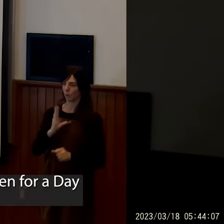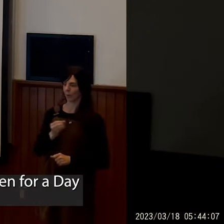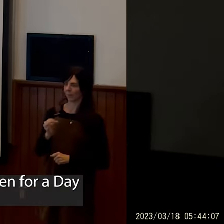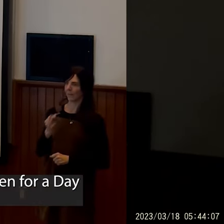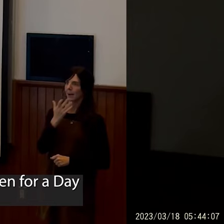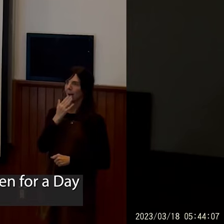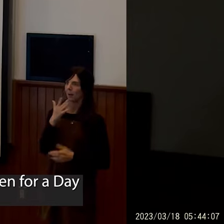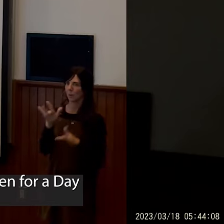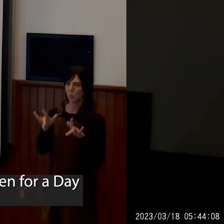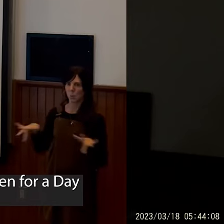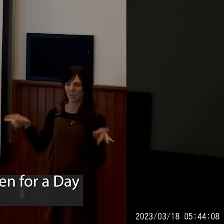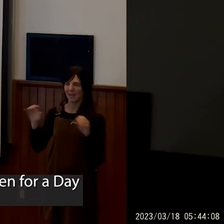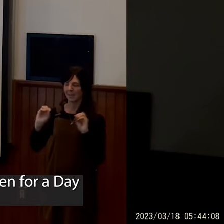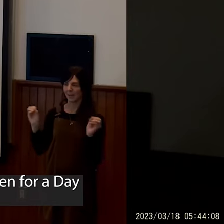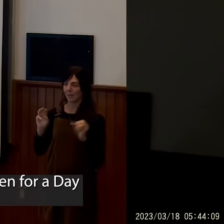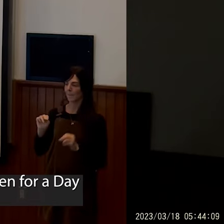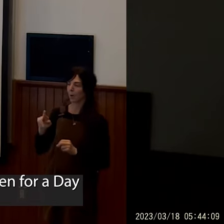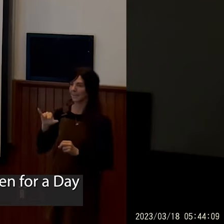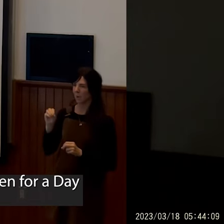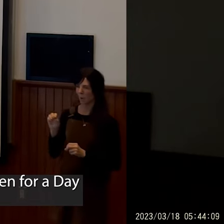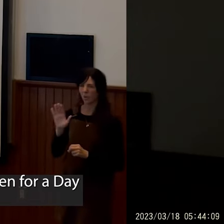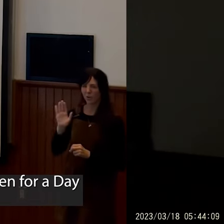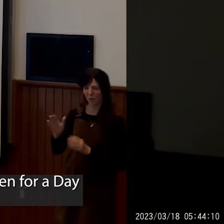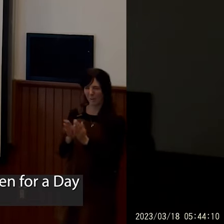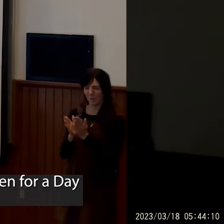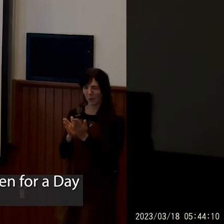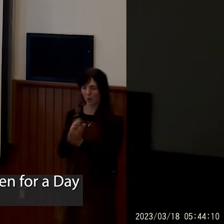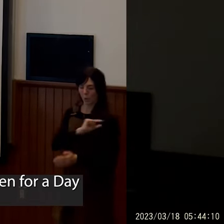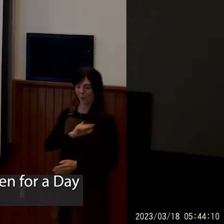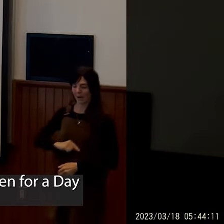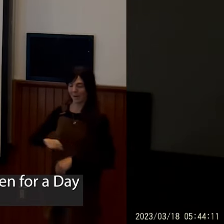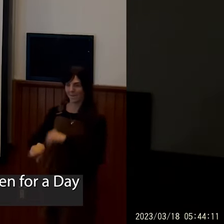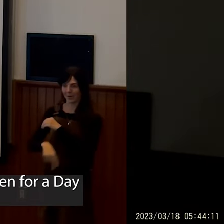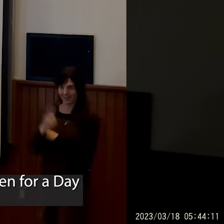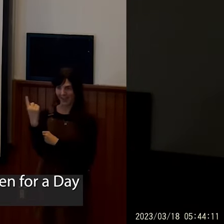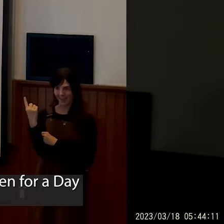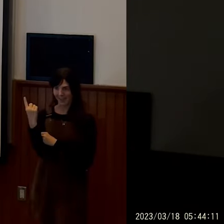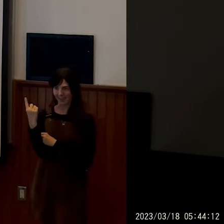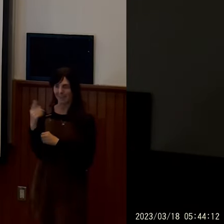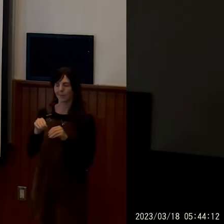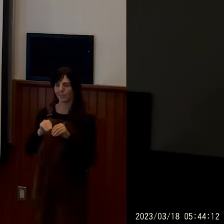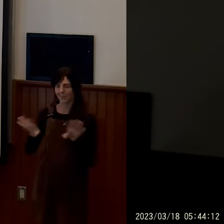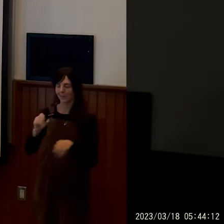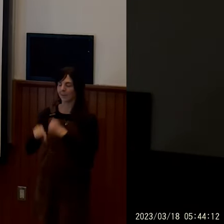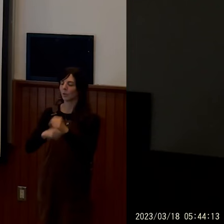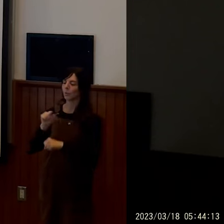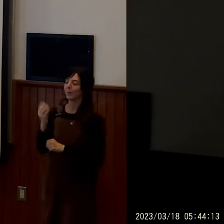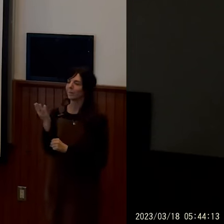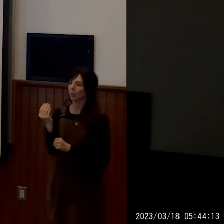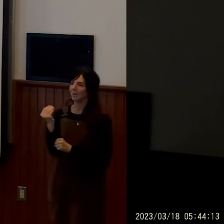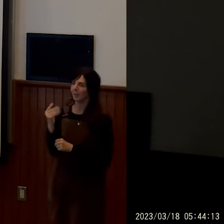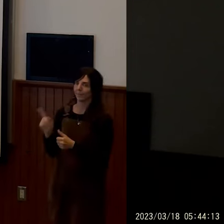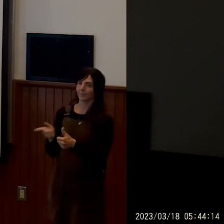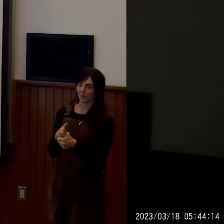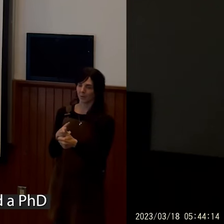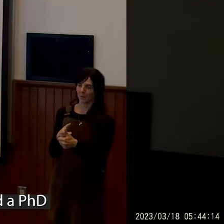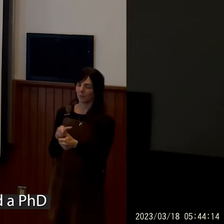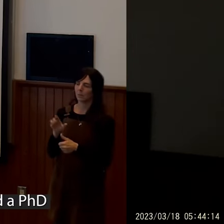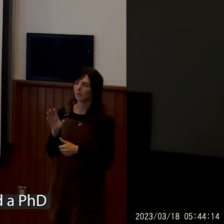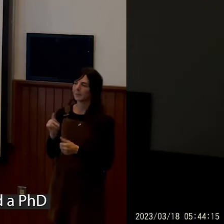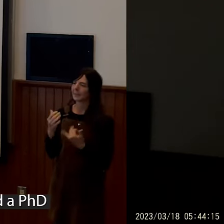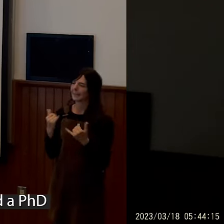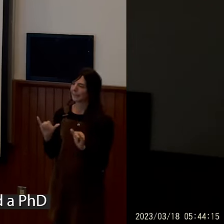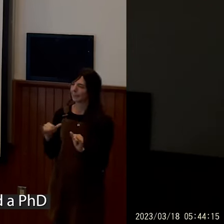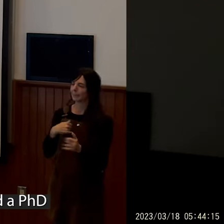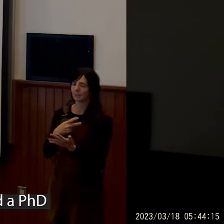to speak of until Marcia Ochoa's book Queen for a Day came out in 2014. But also in